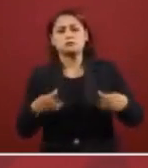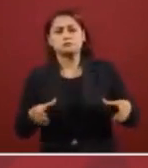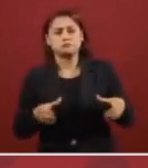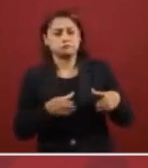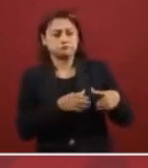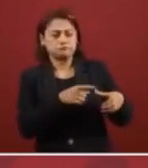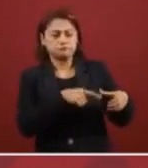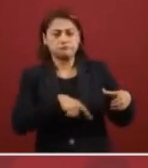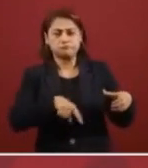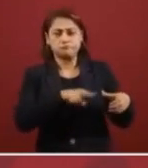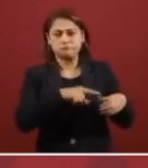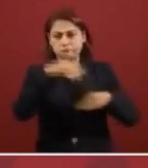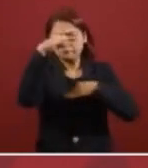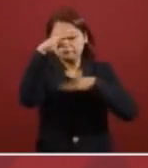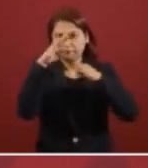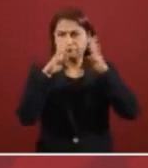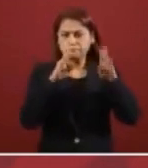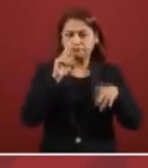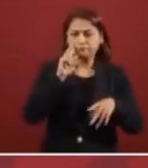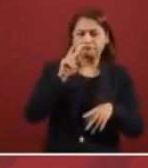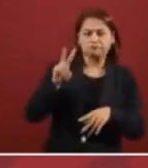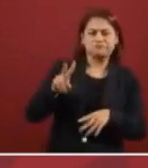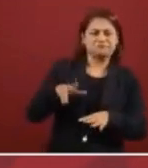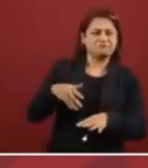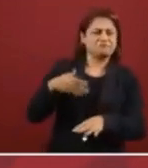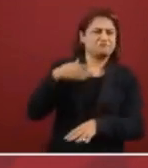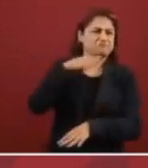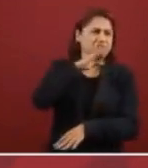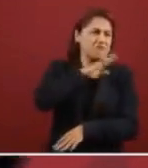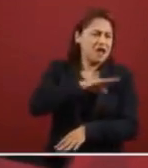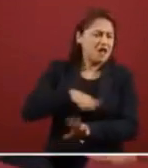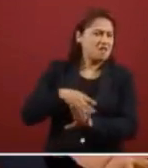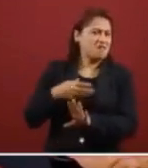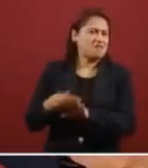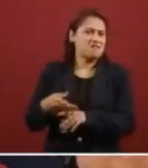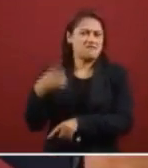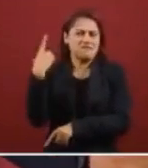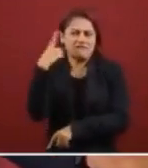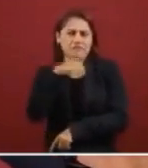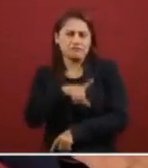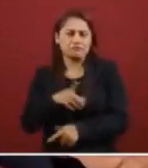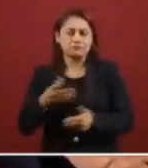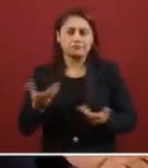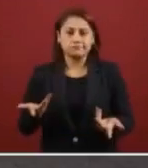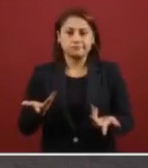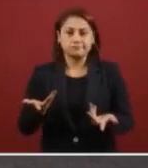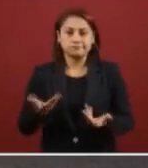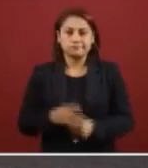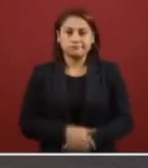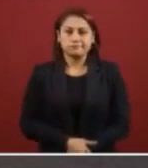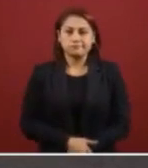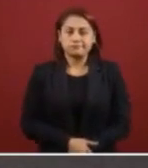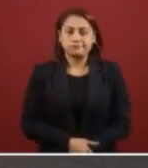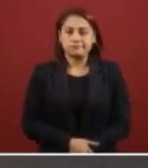by the conservatives for UNAM to the grade or extent